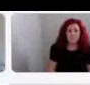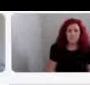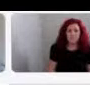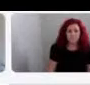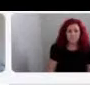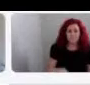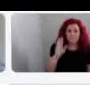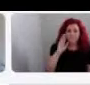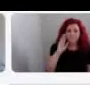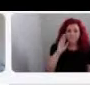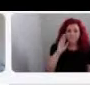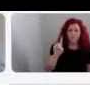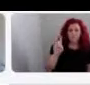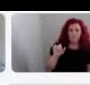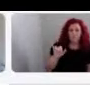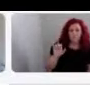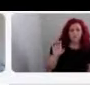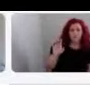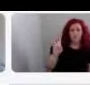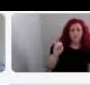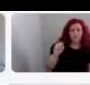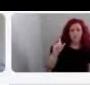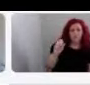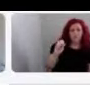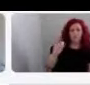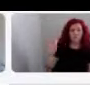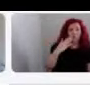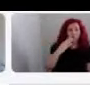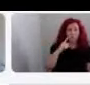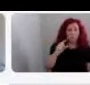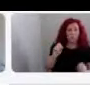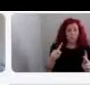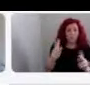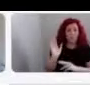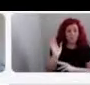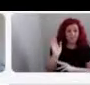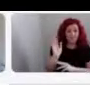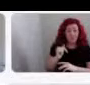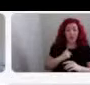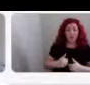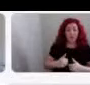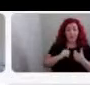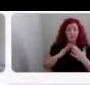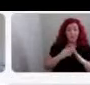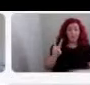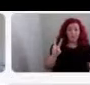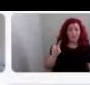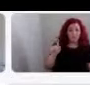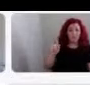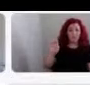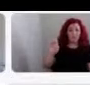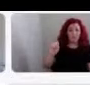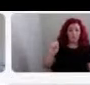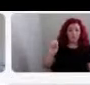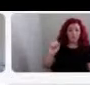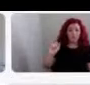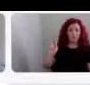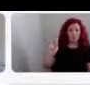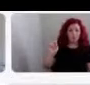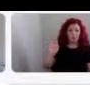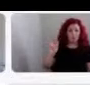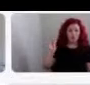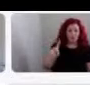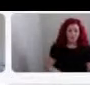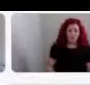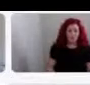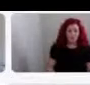name is judy dollop thank you for the opportunity to speak um i also live in the community of the village of oak creek and uh i for one am